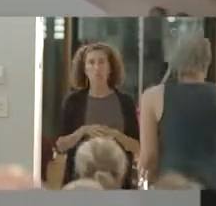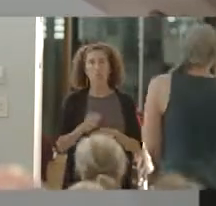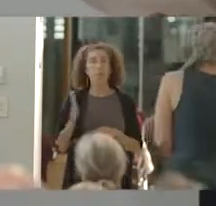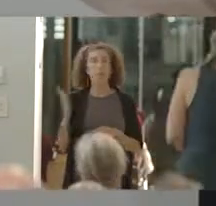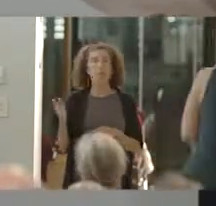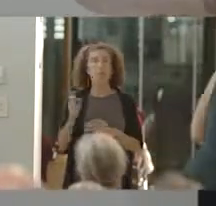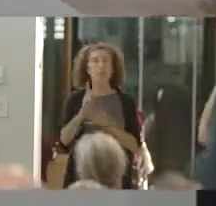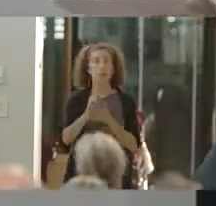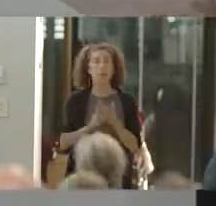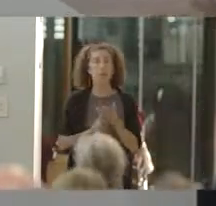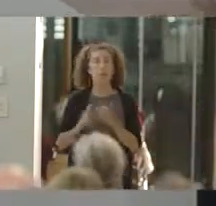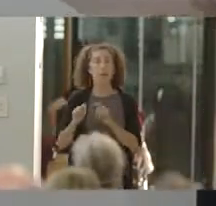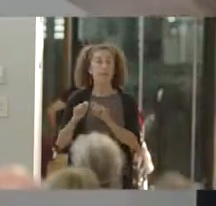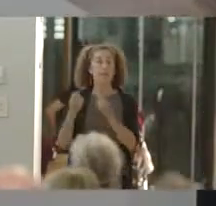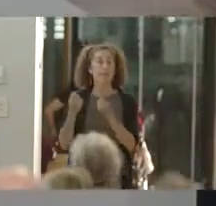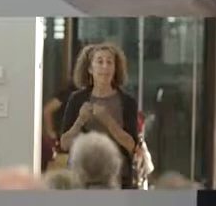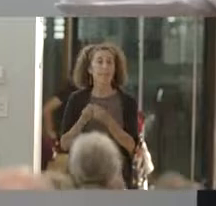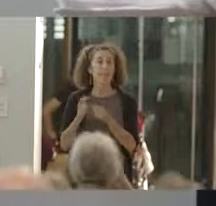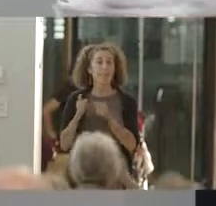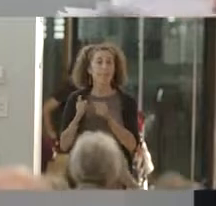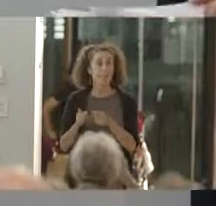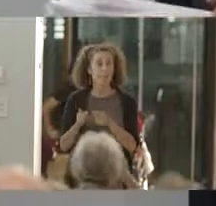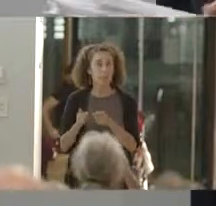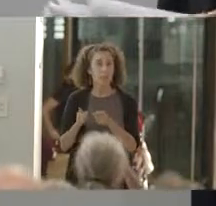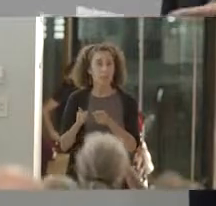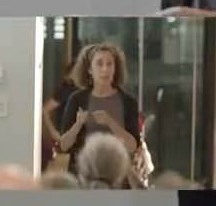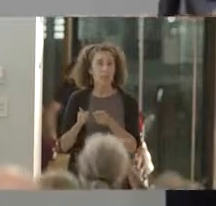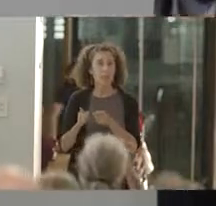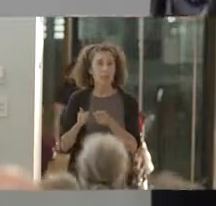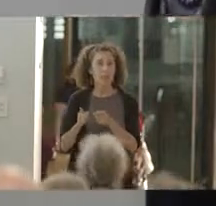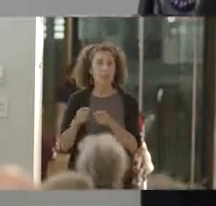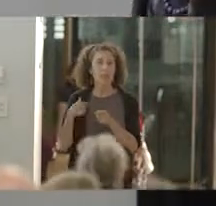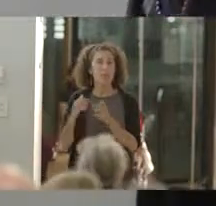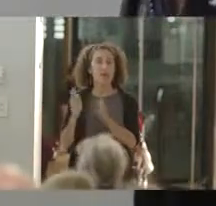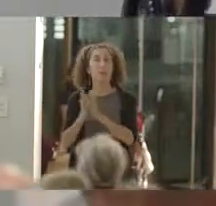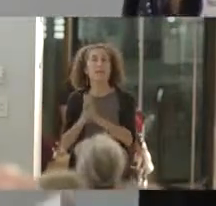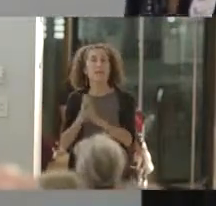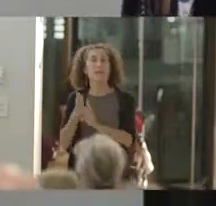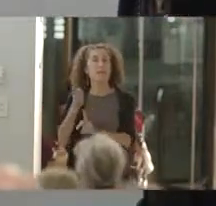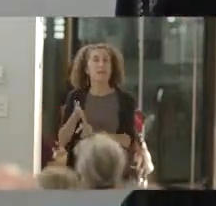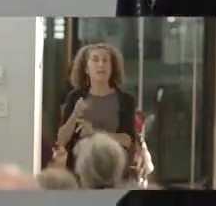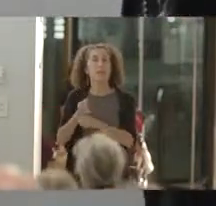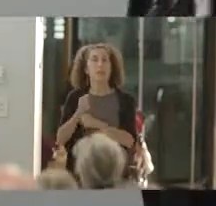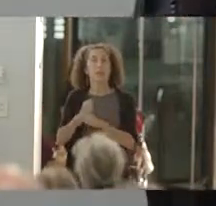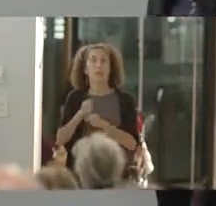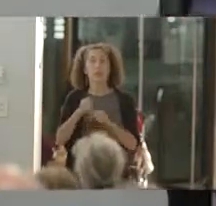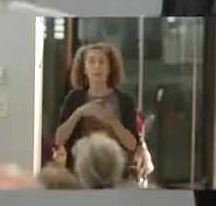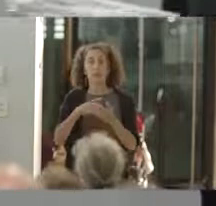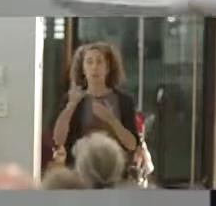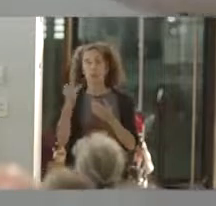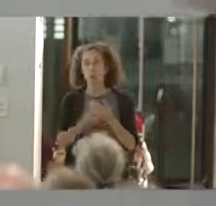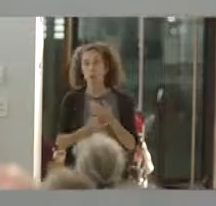with is to make this, whatever this project is, adaptable. So that in